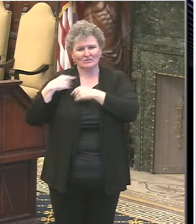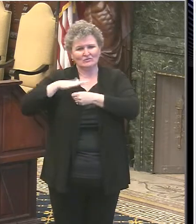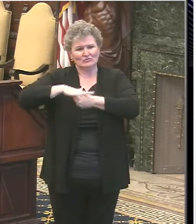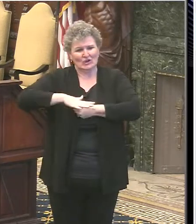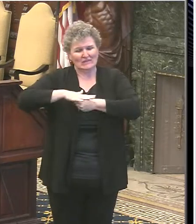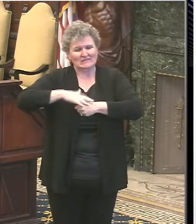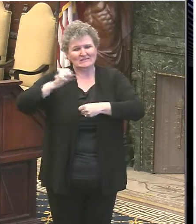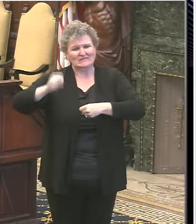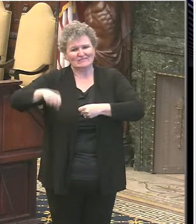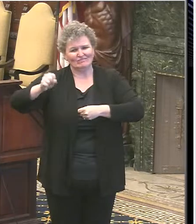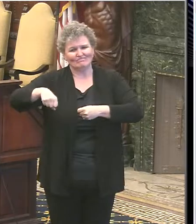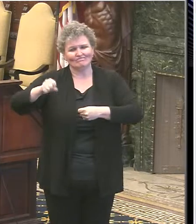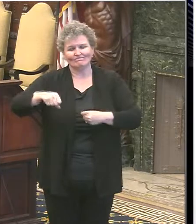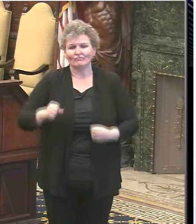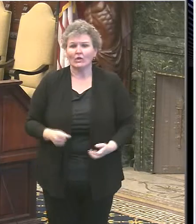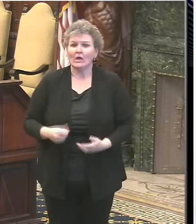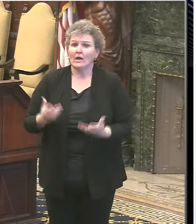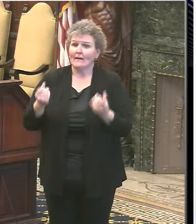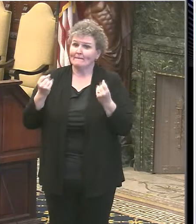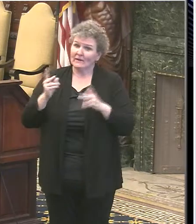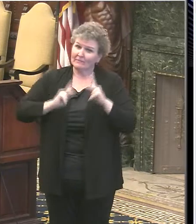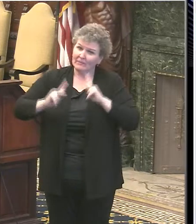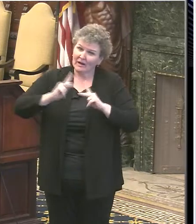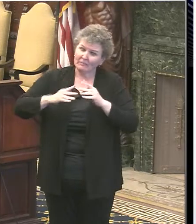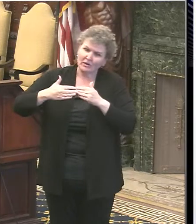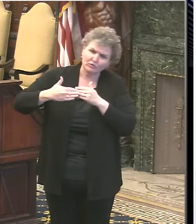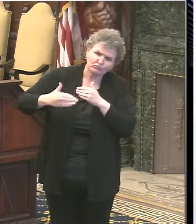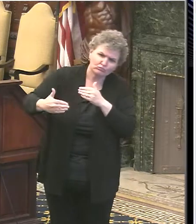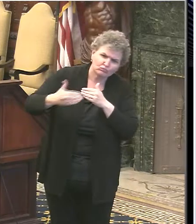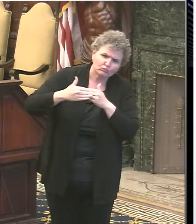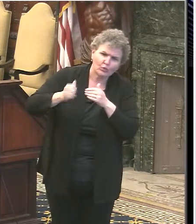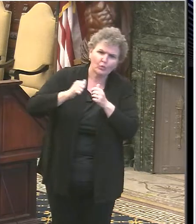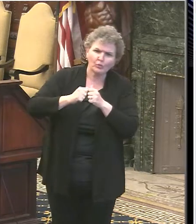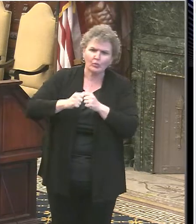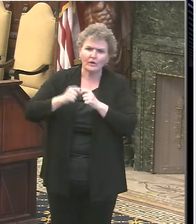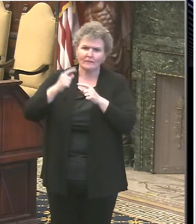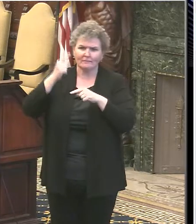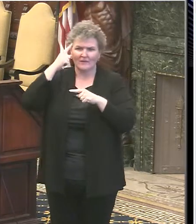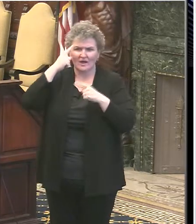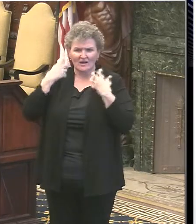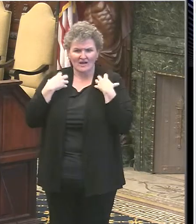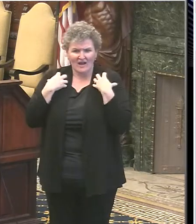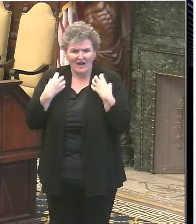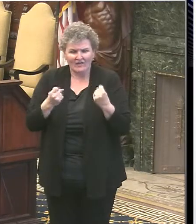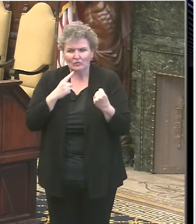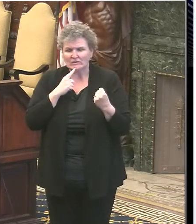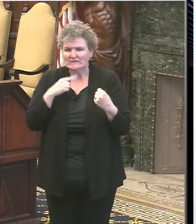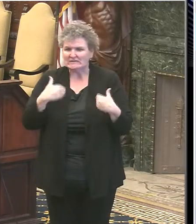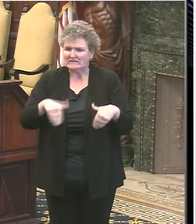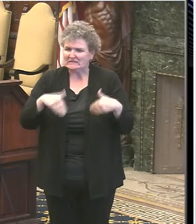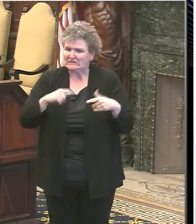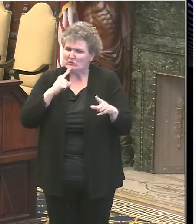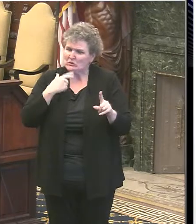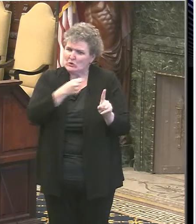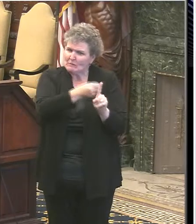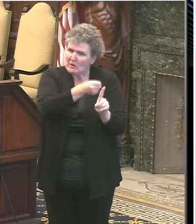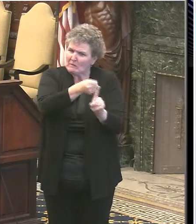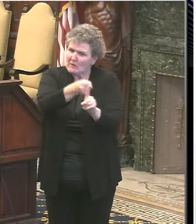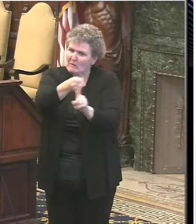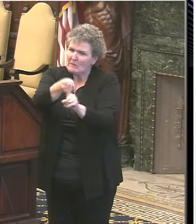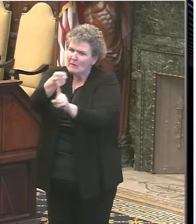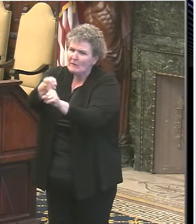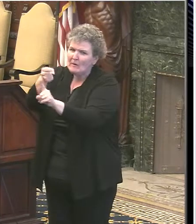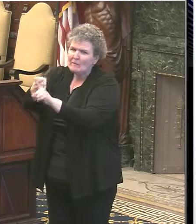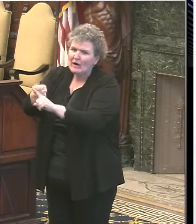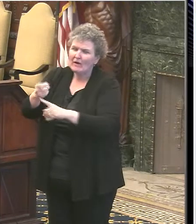us who have a difficult time in the coming months. Impact on mental health during this time of continued and increased need for physical distancing